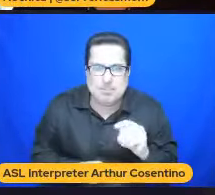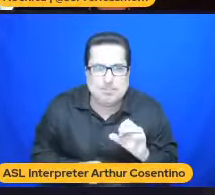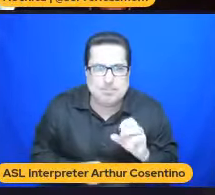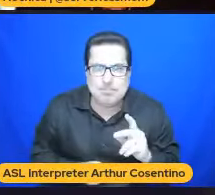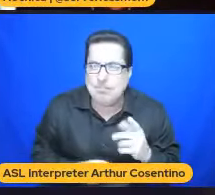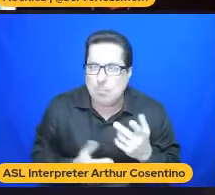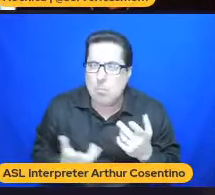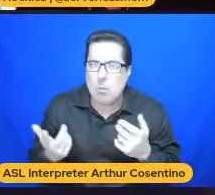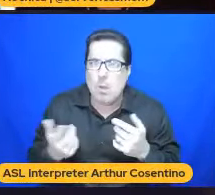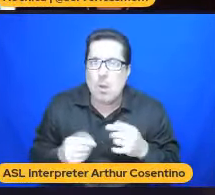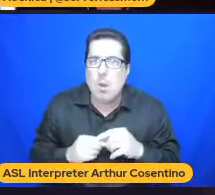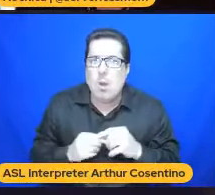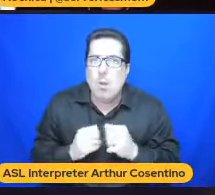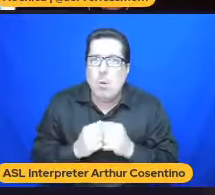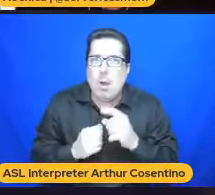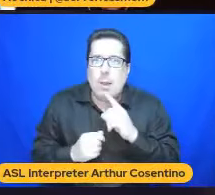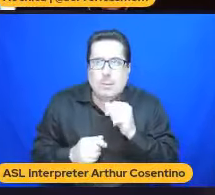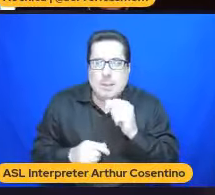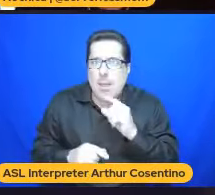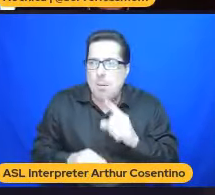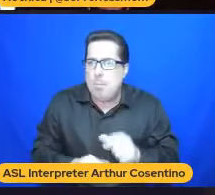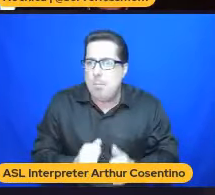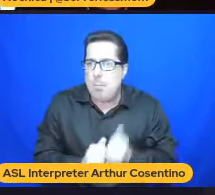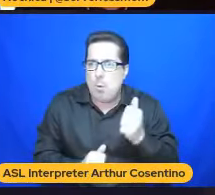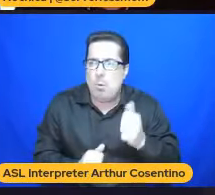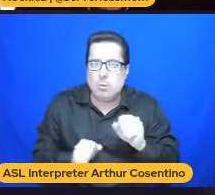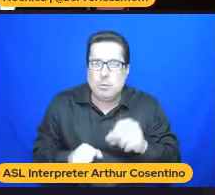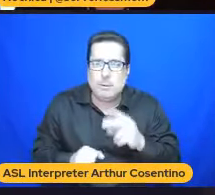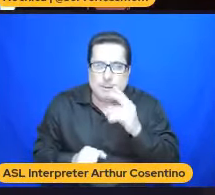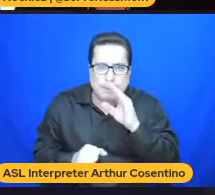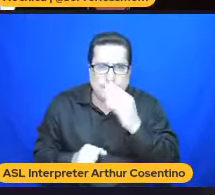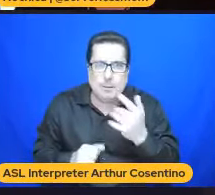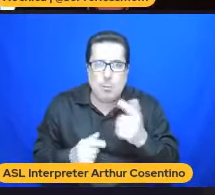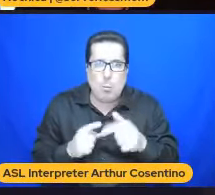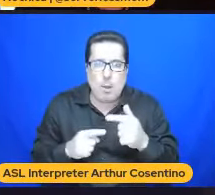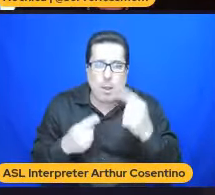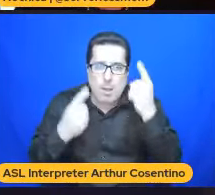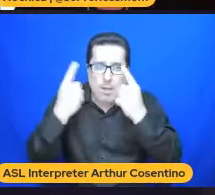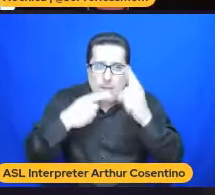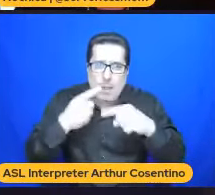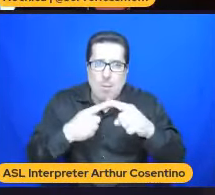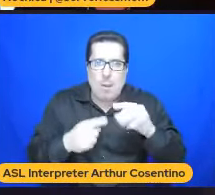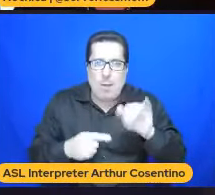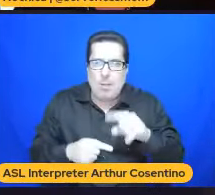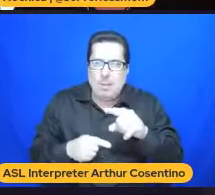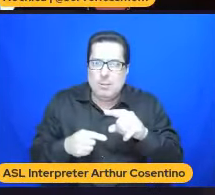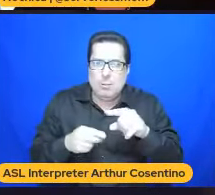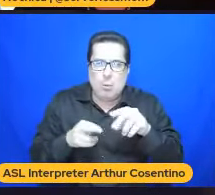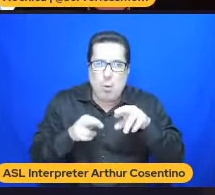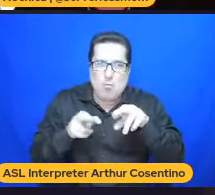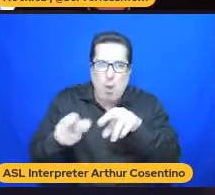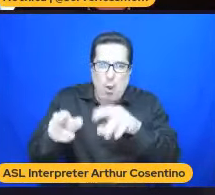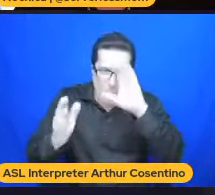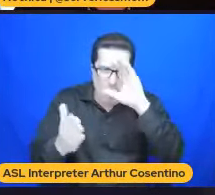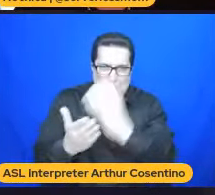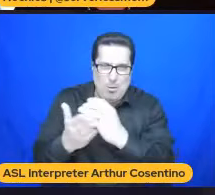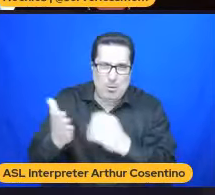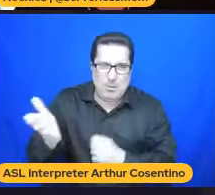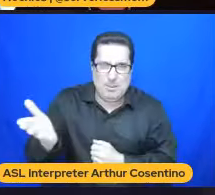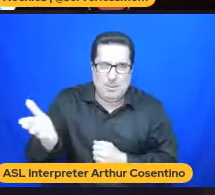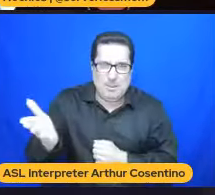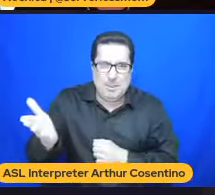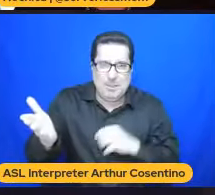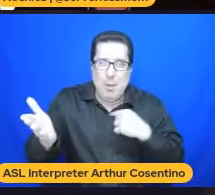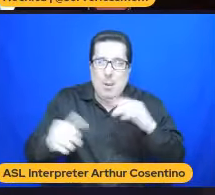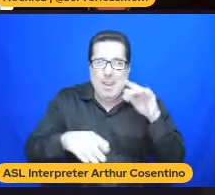It's not the most, it can seem when we first think about it like a pretty long road to get to a stack where we can